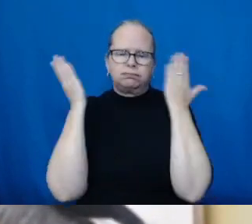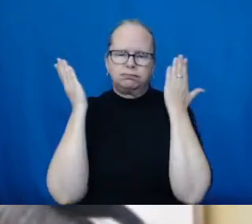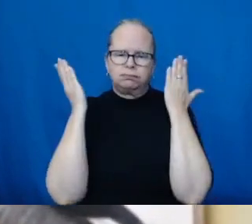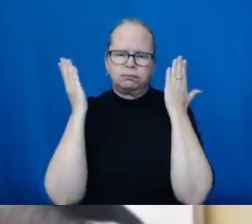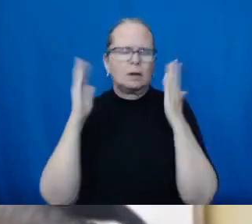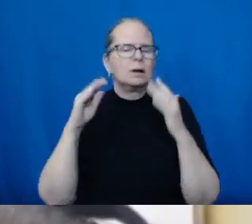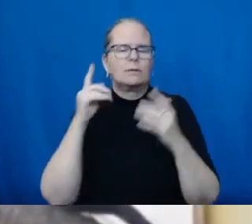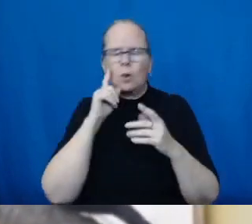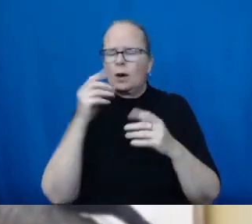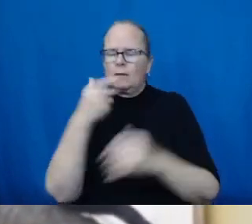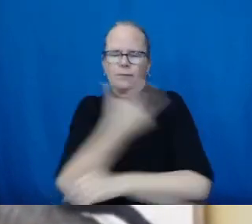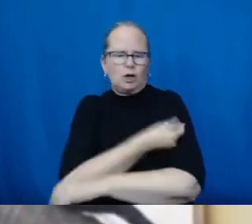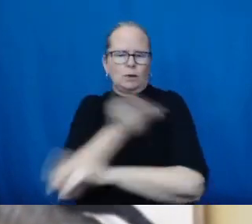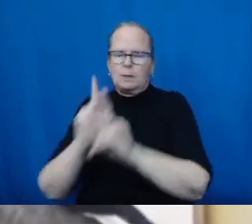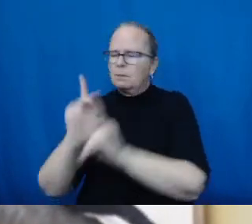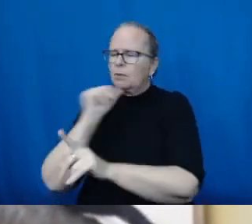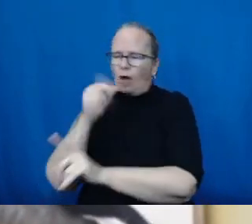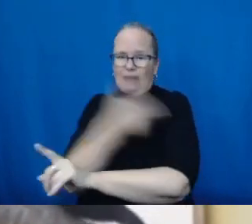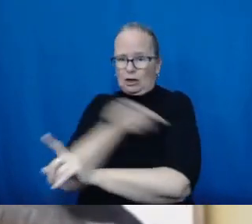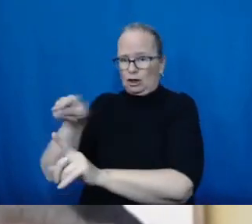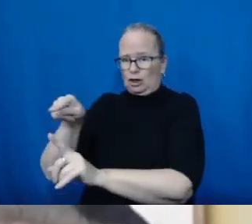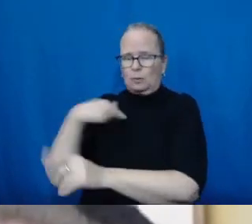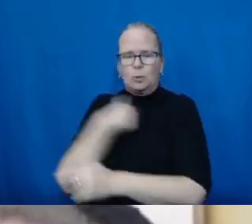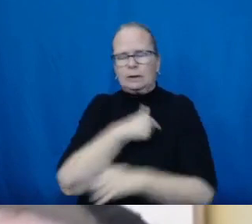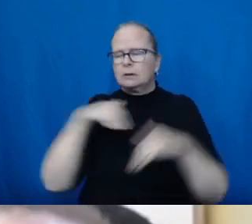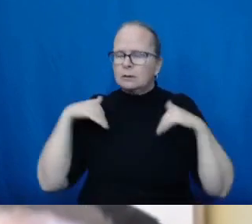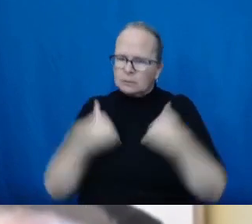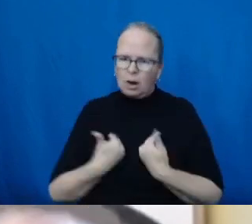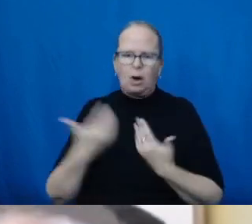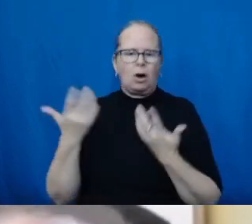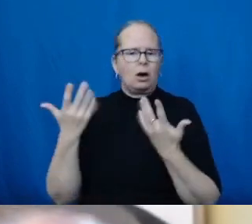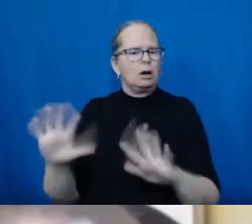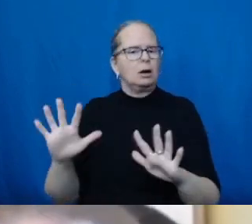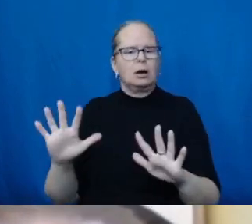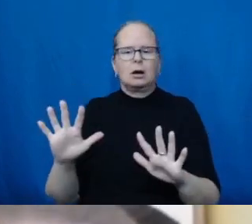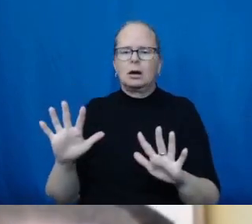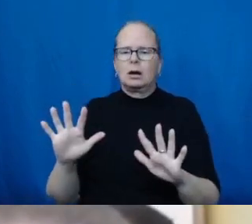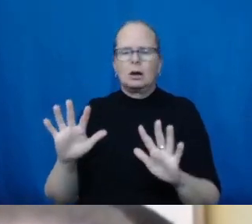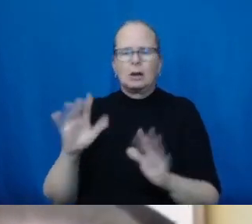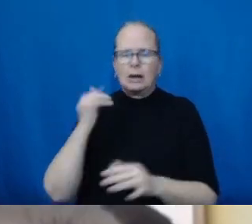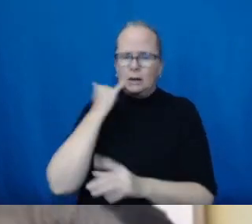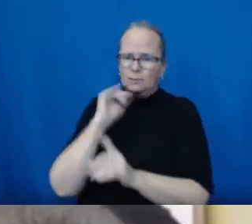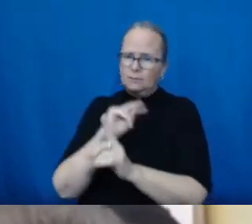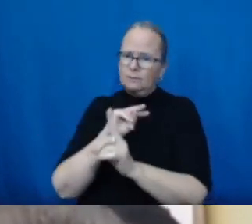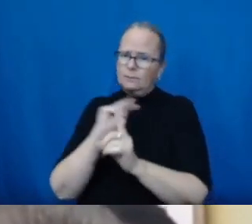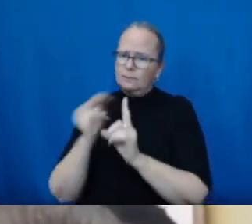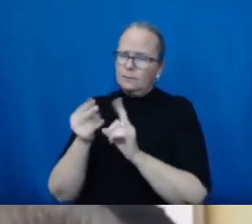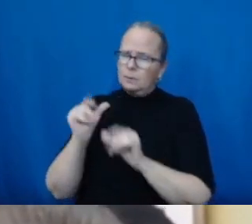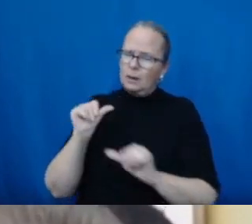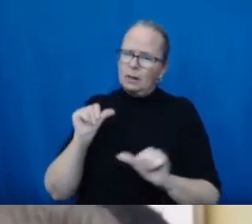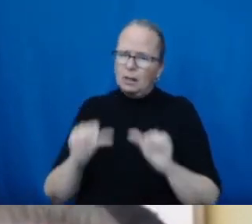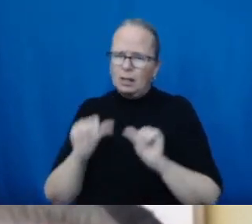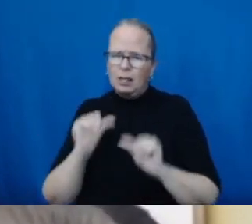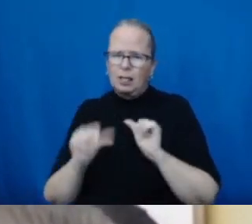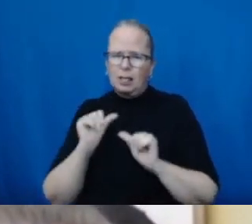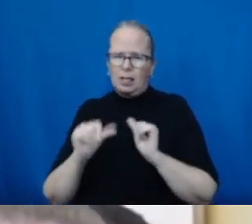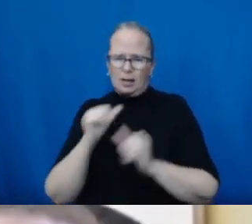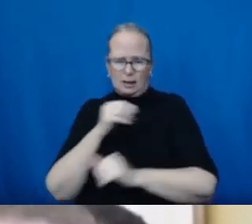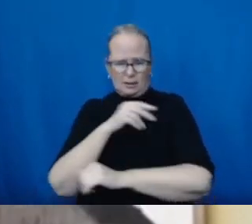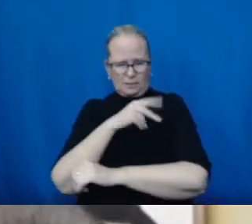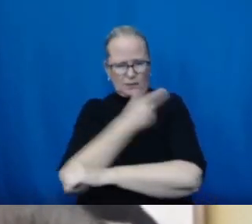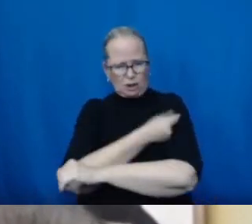a person who's unsure about the vaccine in an area where there's like a 35 to 40% vaccination rate and you